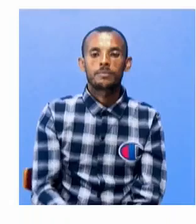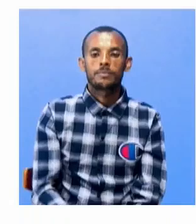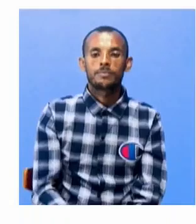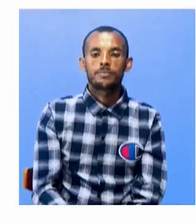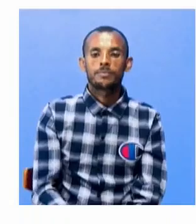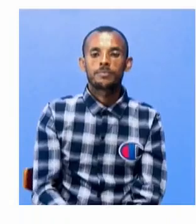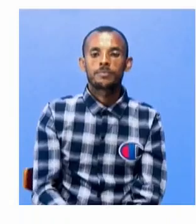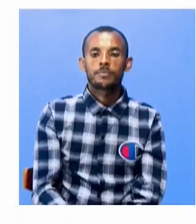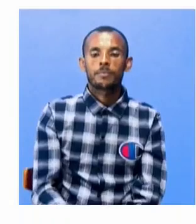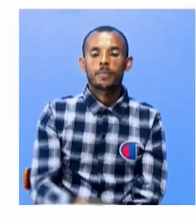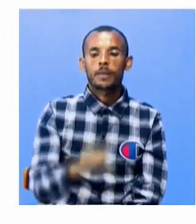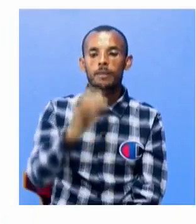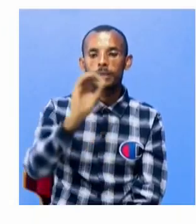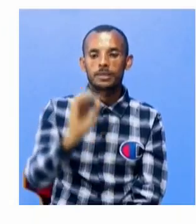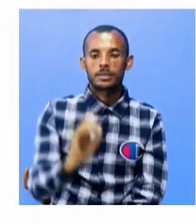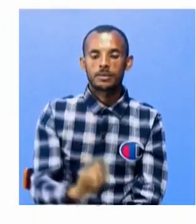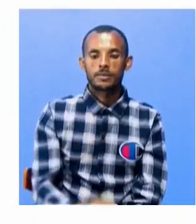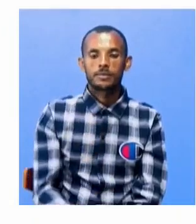100%.